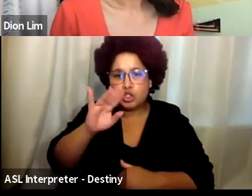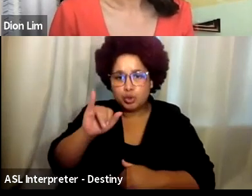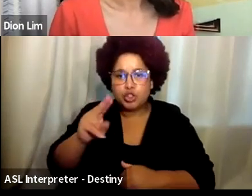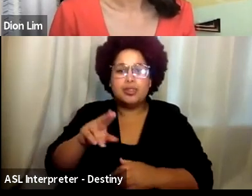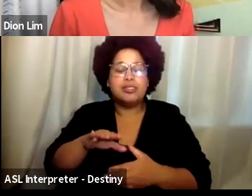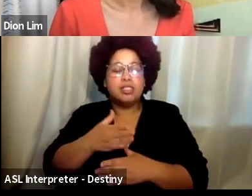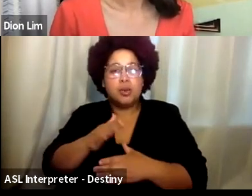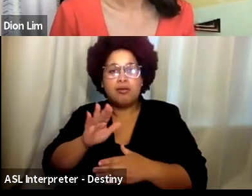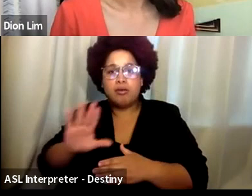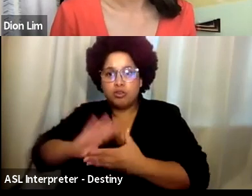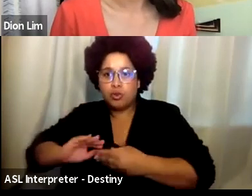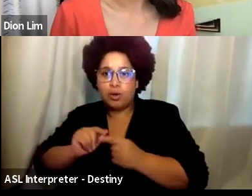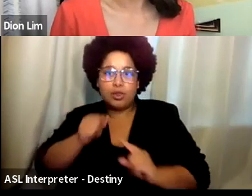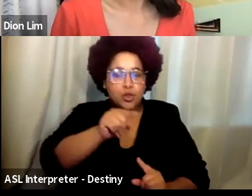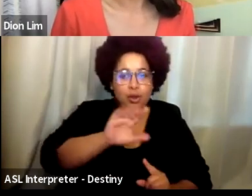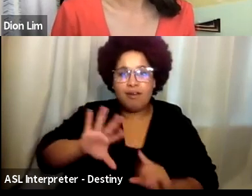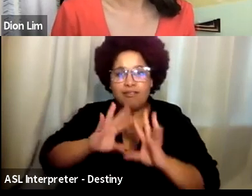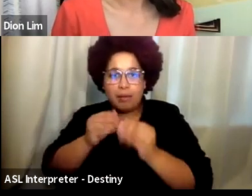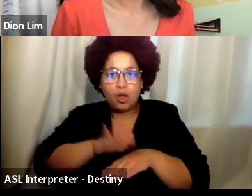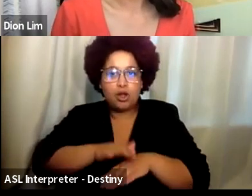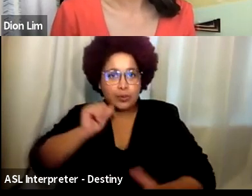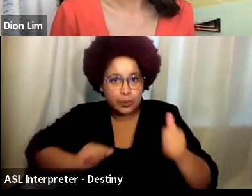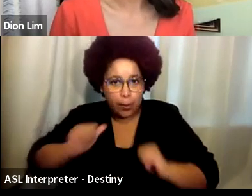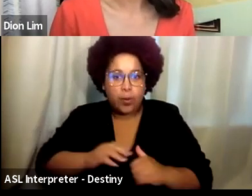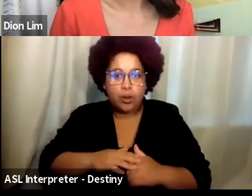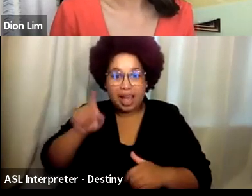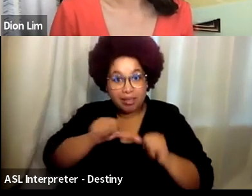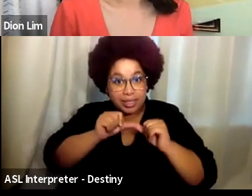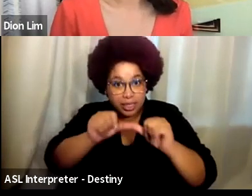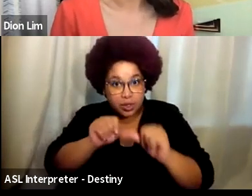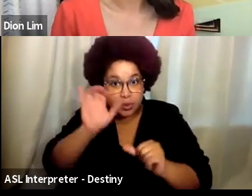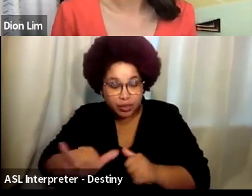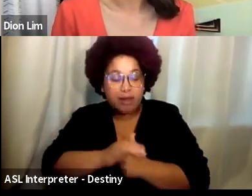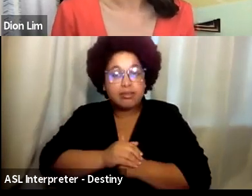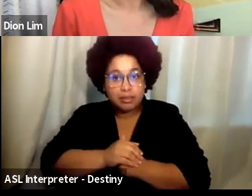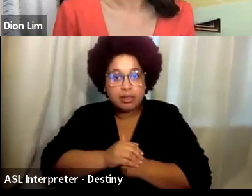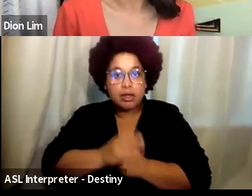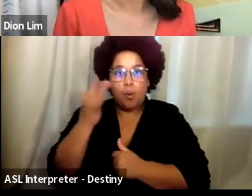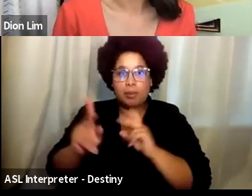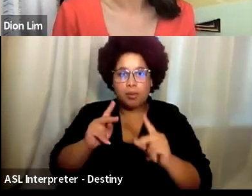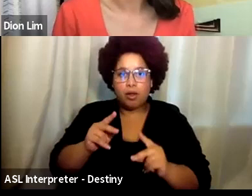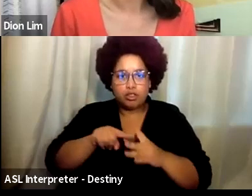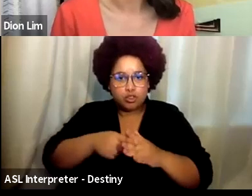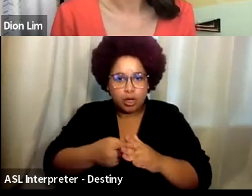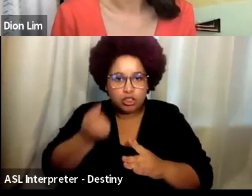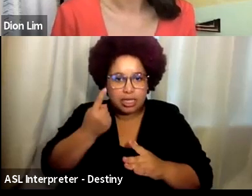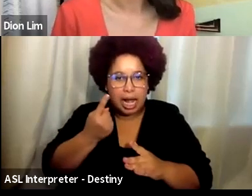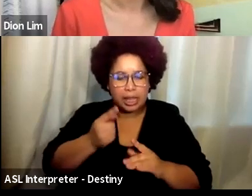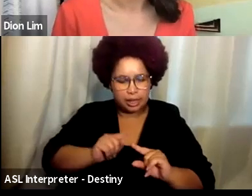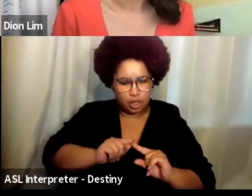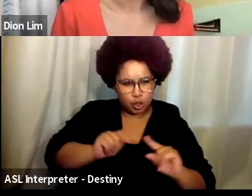her story with you and her family on your show. We got to keep on doing that because people will start to understand the